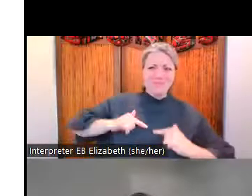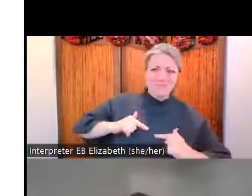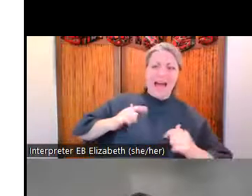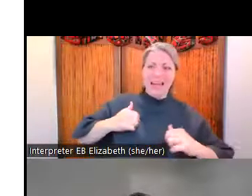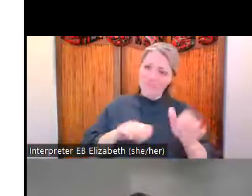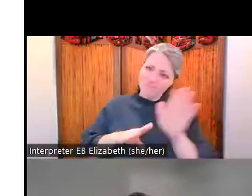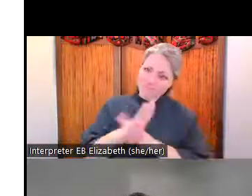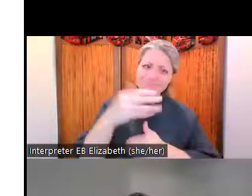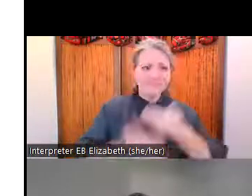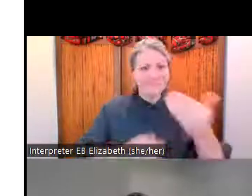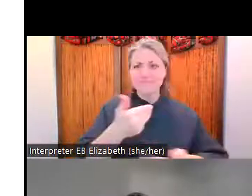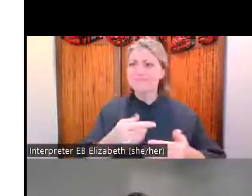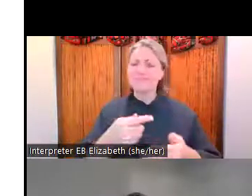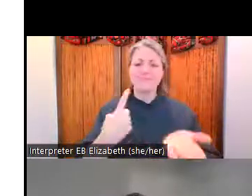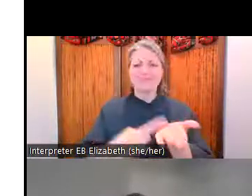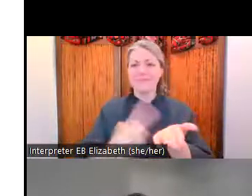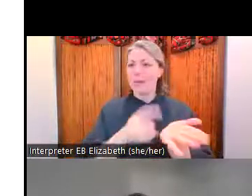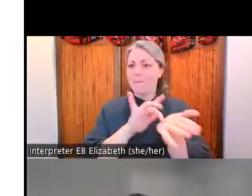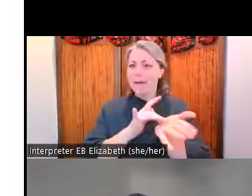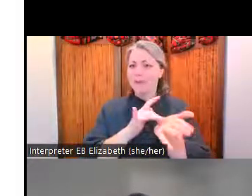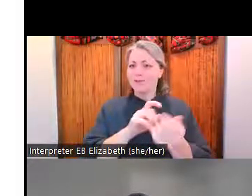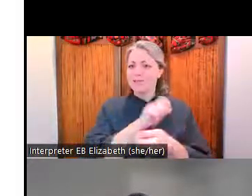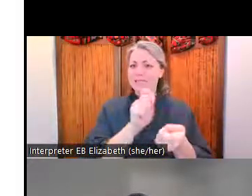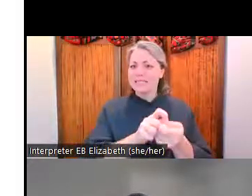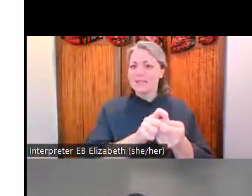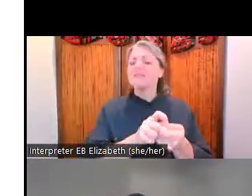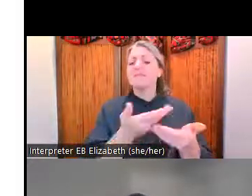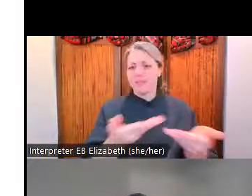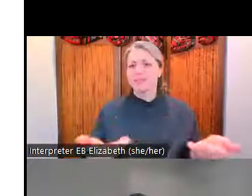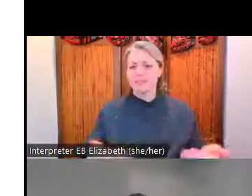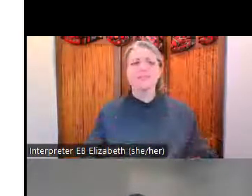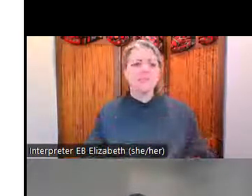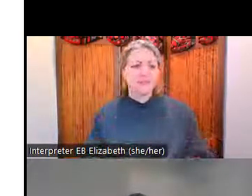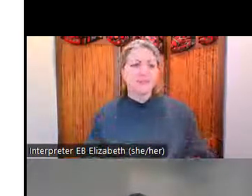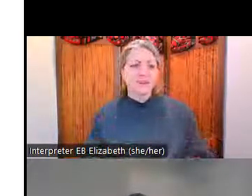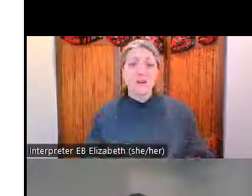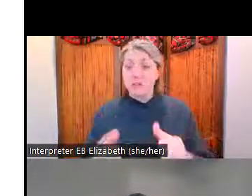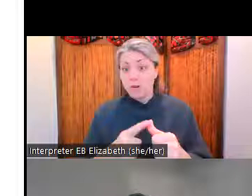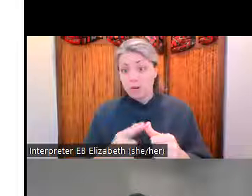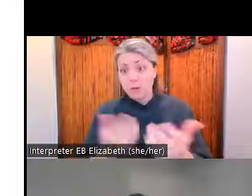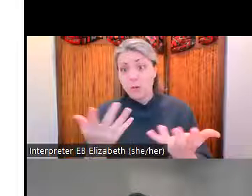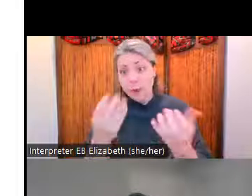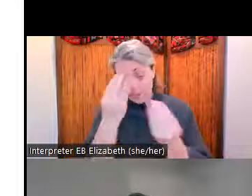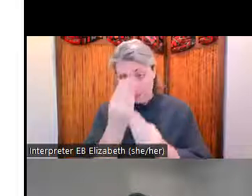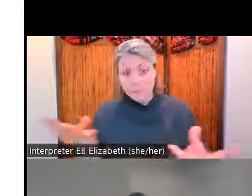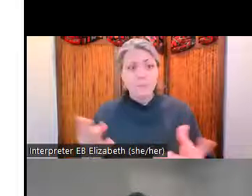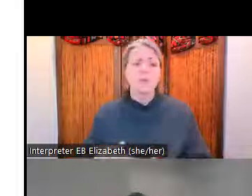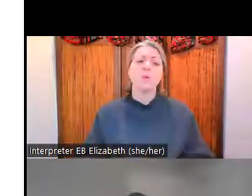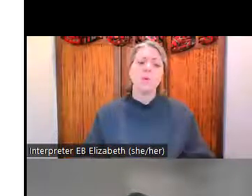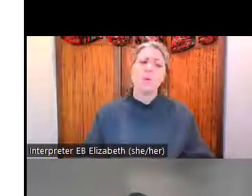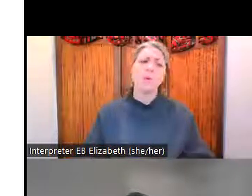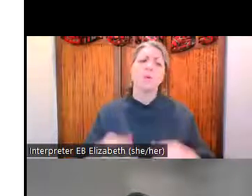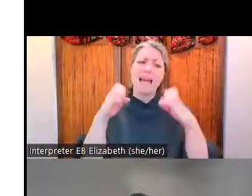and talk more about the medical end of things. But I can't do that without first saying that educational and